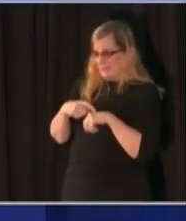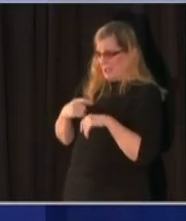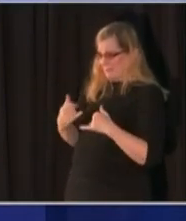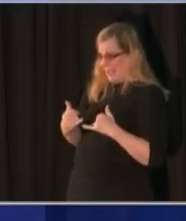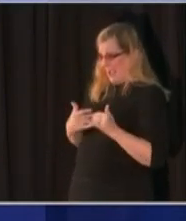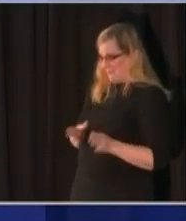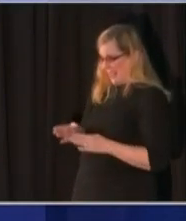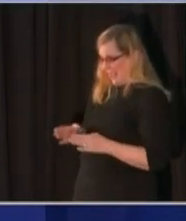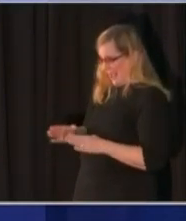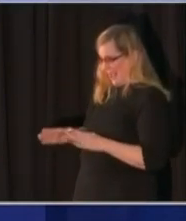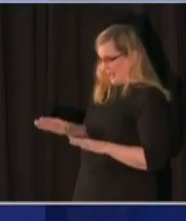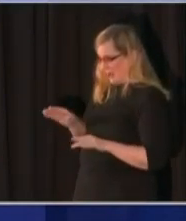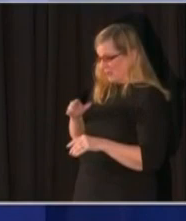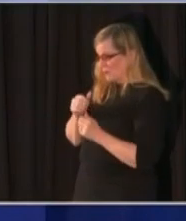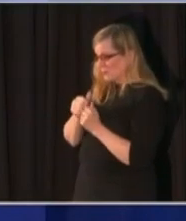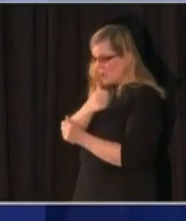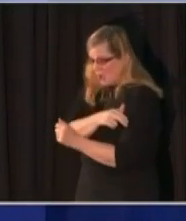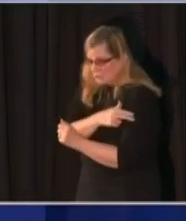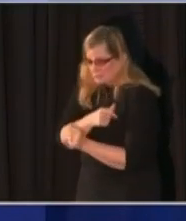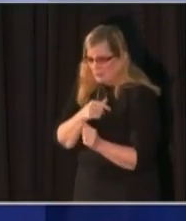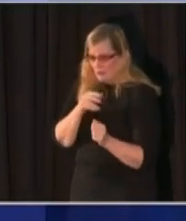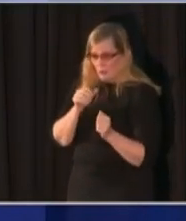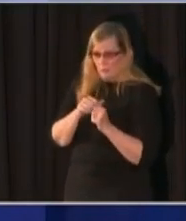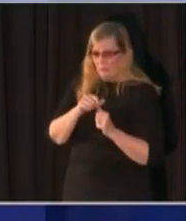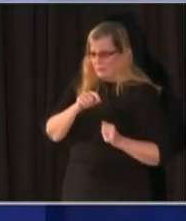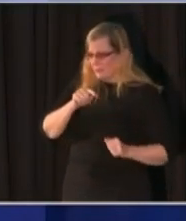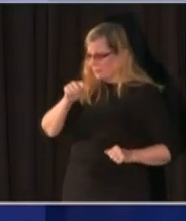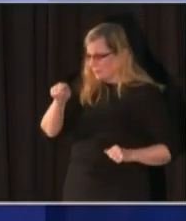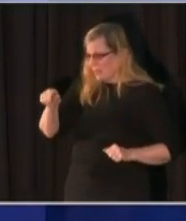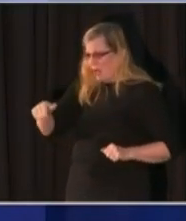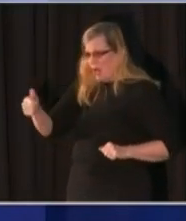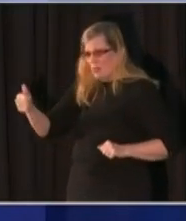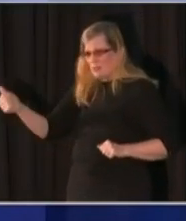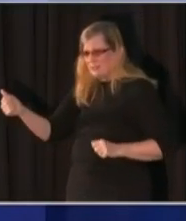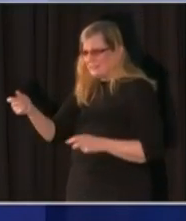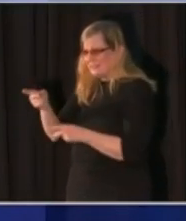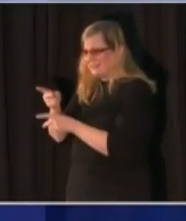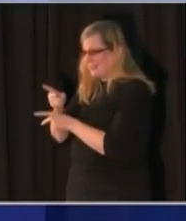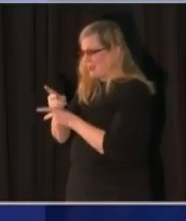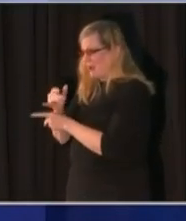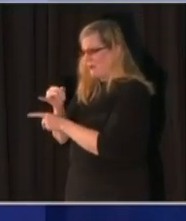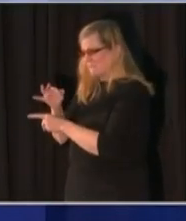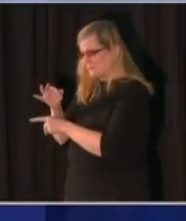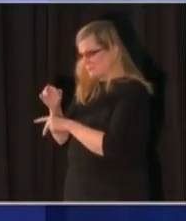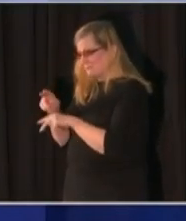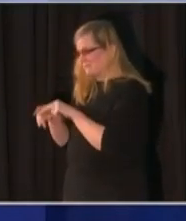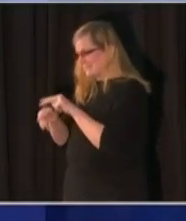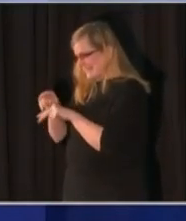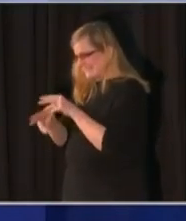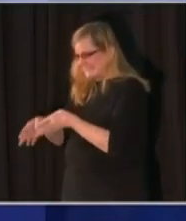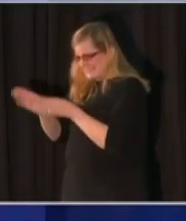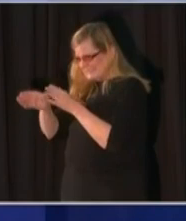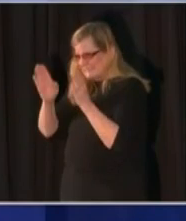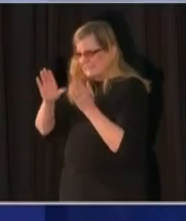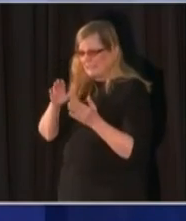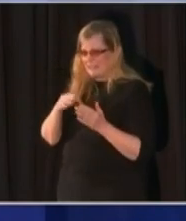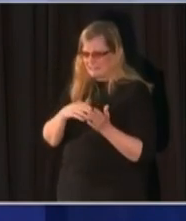our hospitals and the work that we're doing to prepare alternate care facilities will be ready and in place.